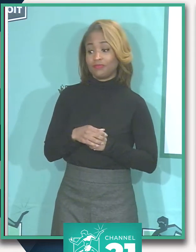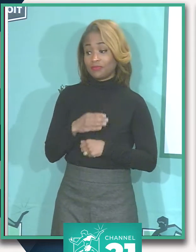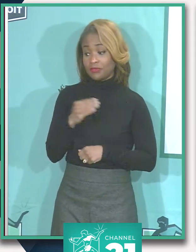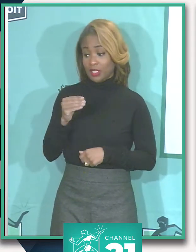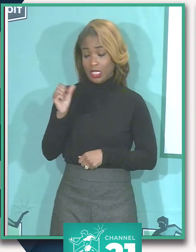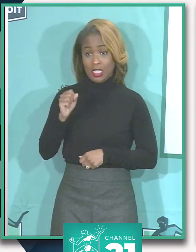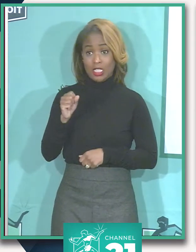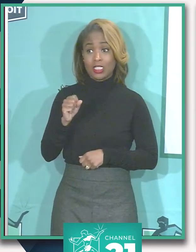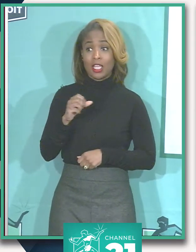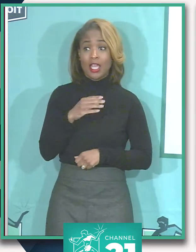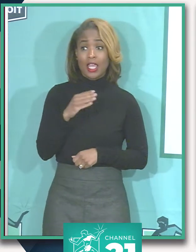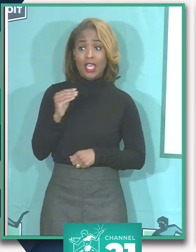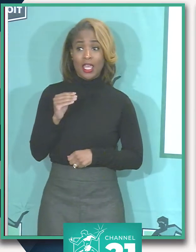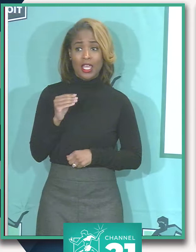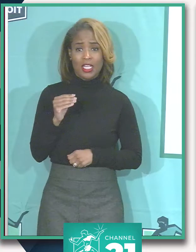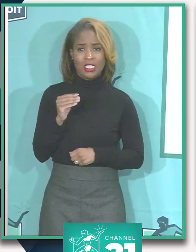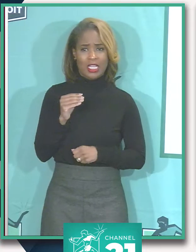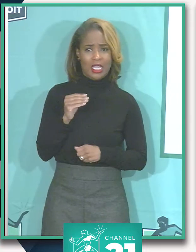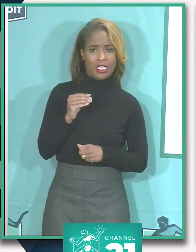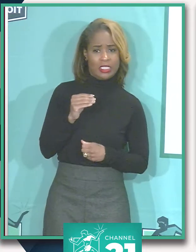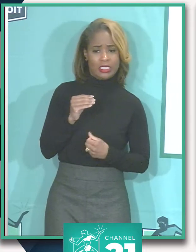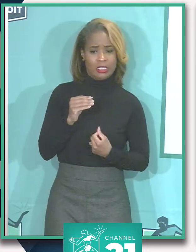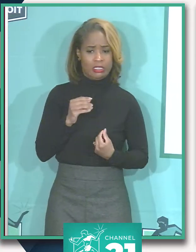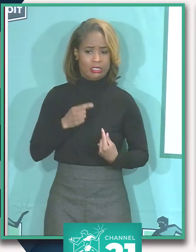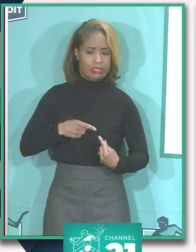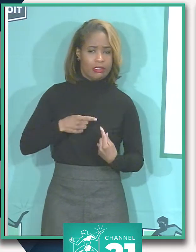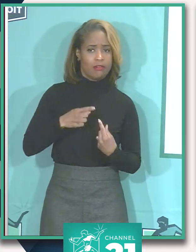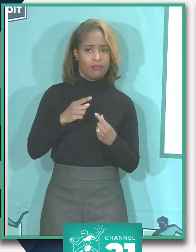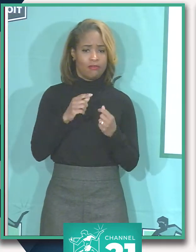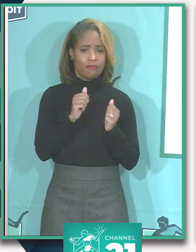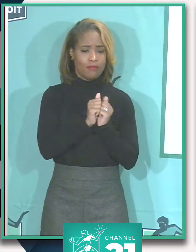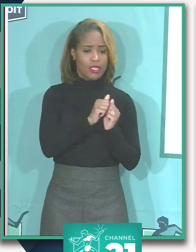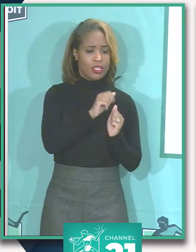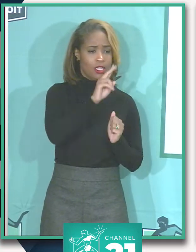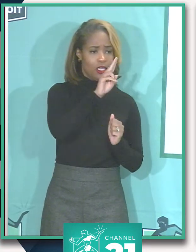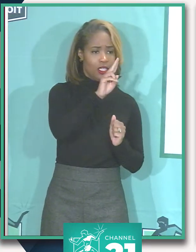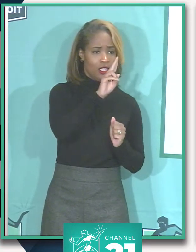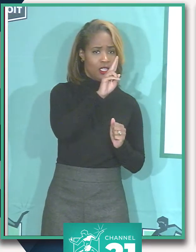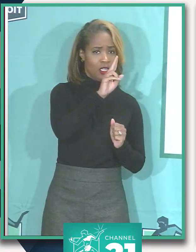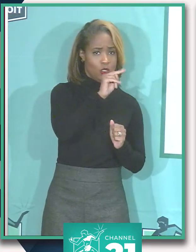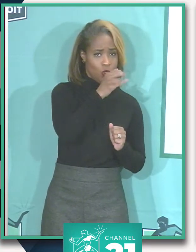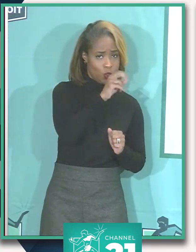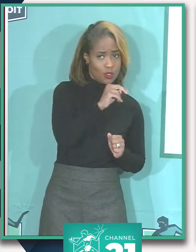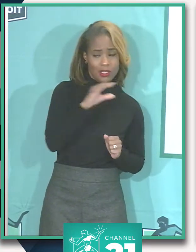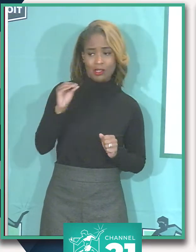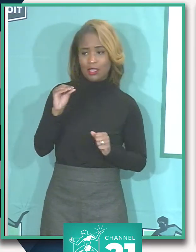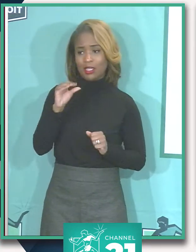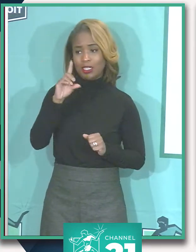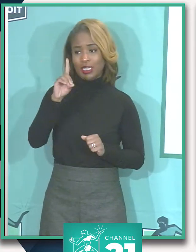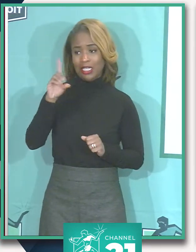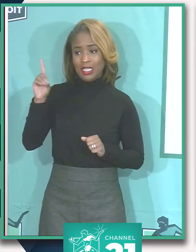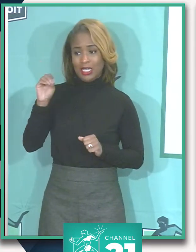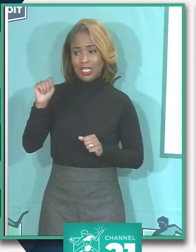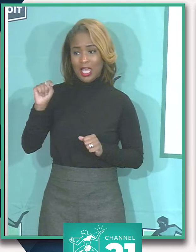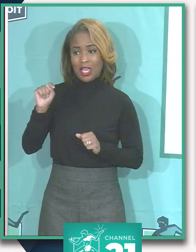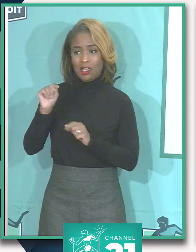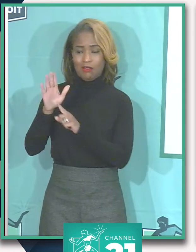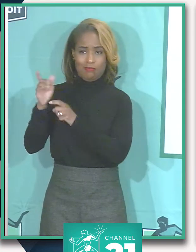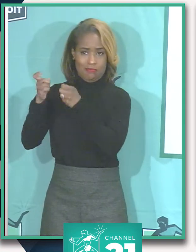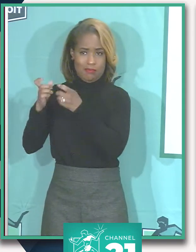The tension that has existed between DDOT management and the unions is something that I have not been very happy